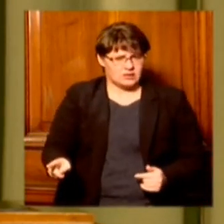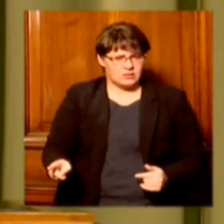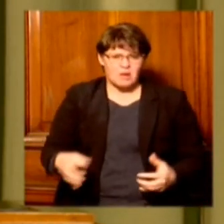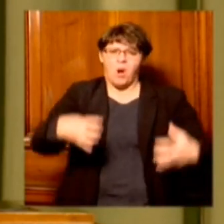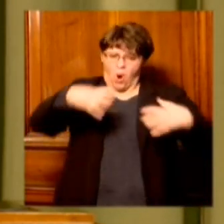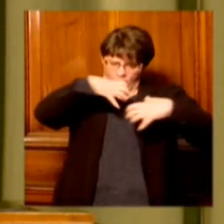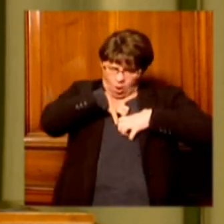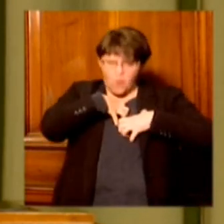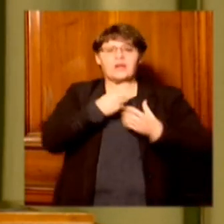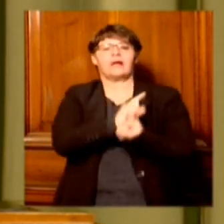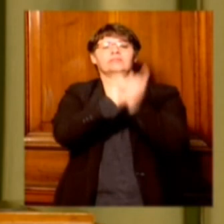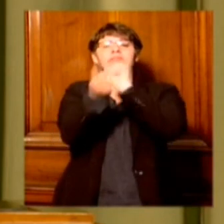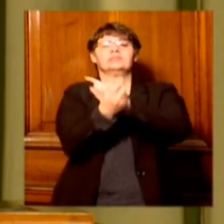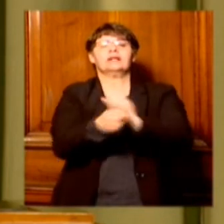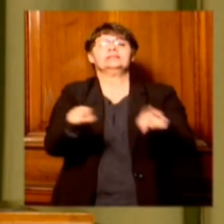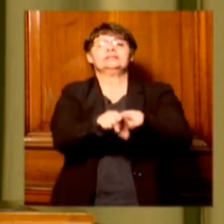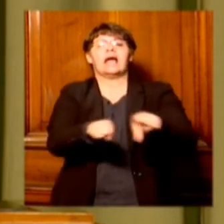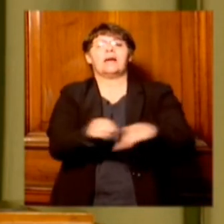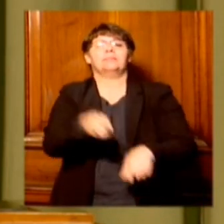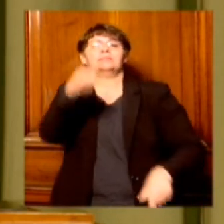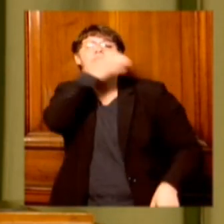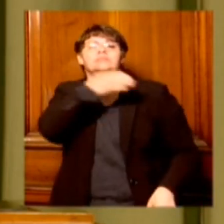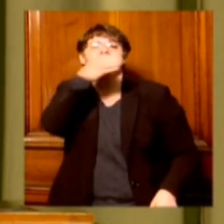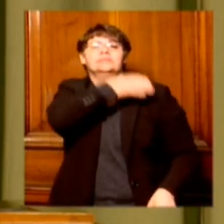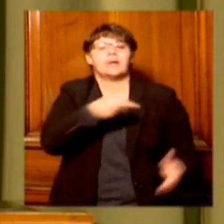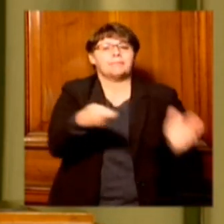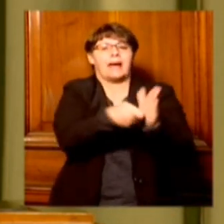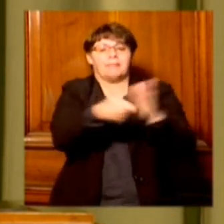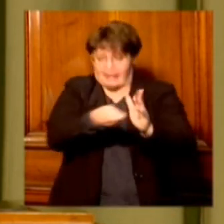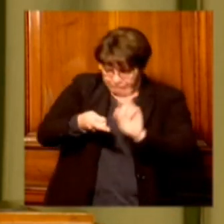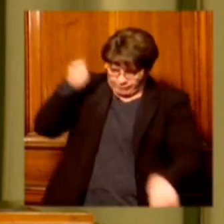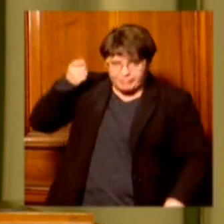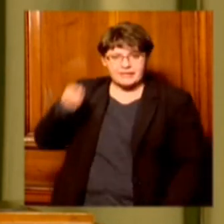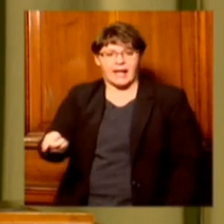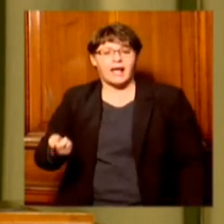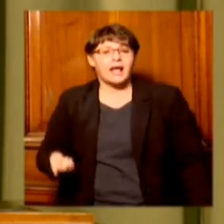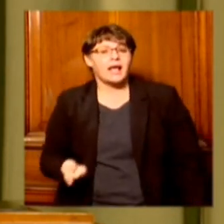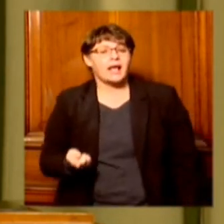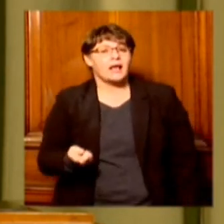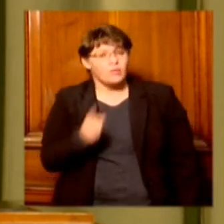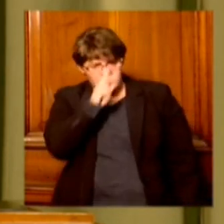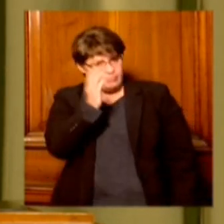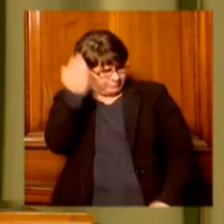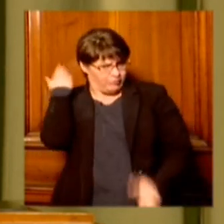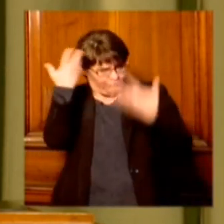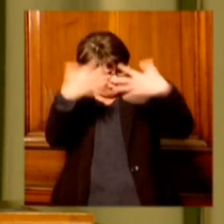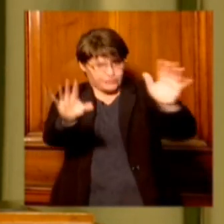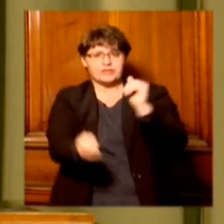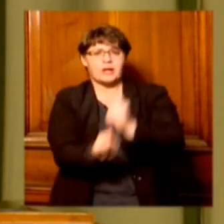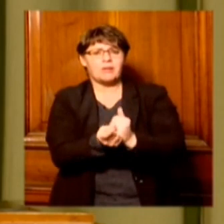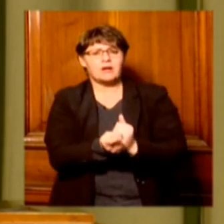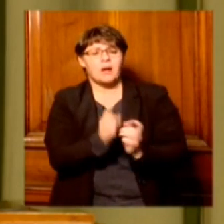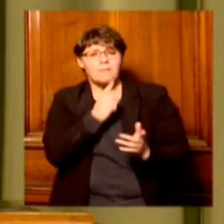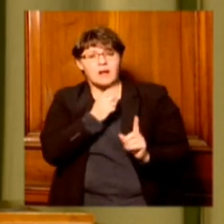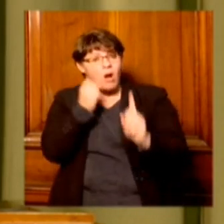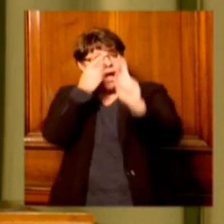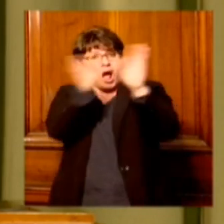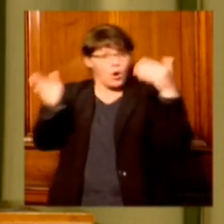own homes, shebins and liquor stores, and so it defeated the